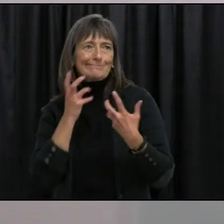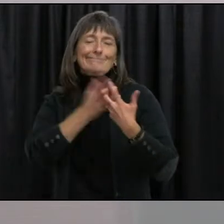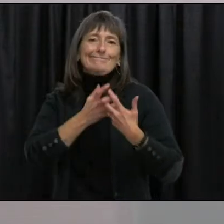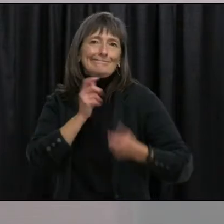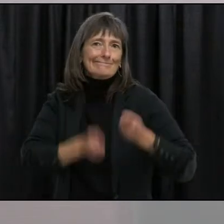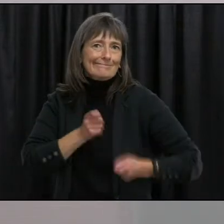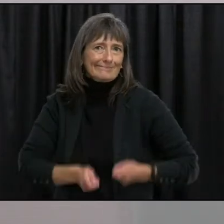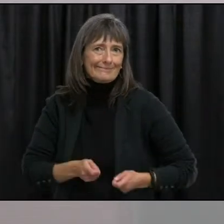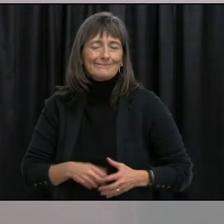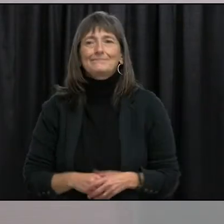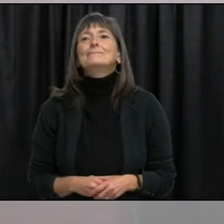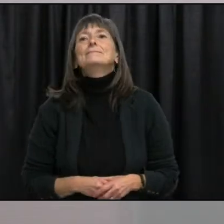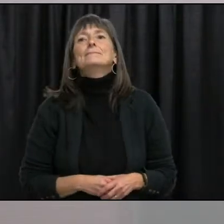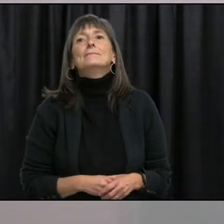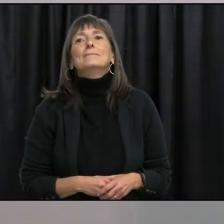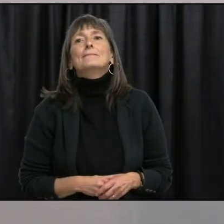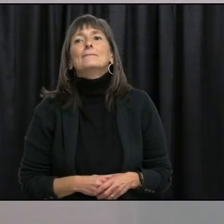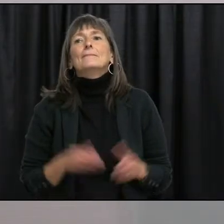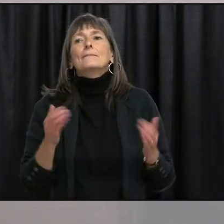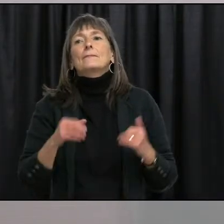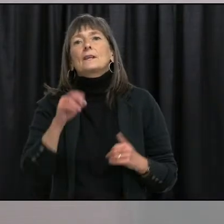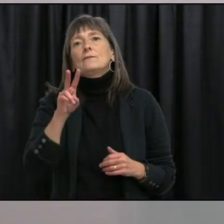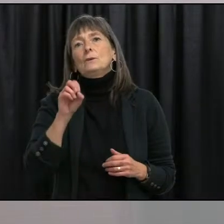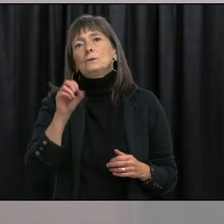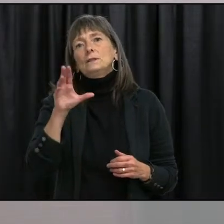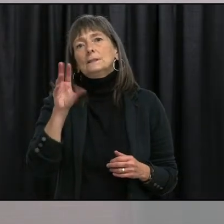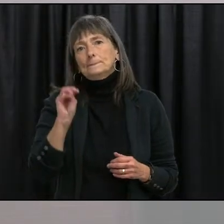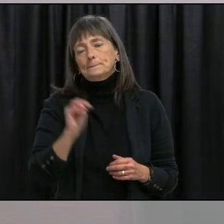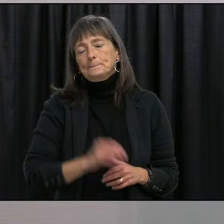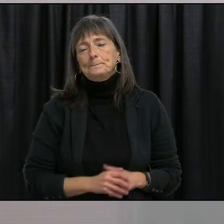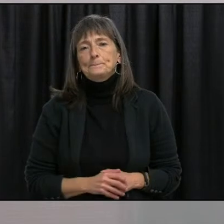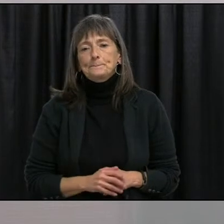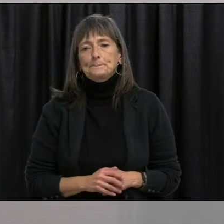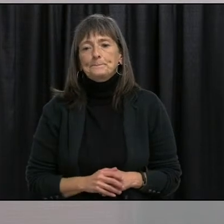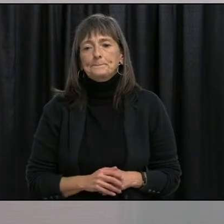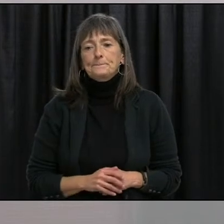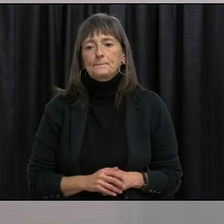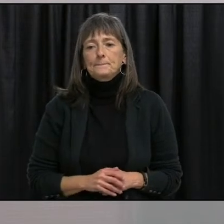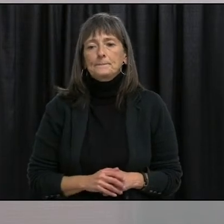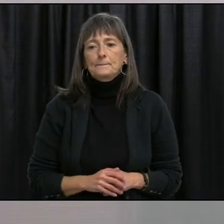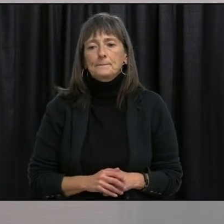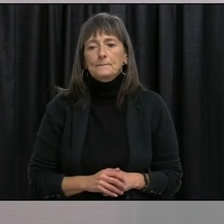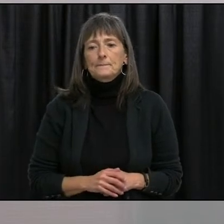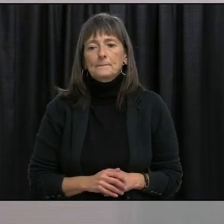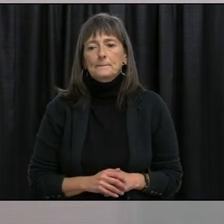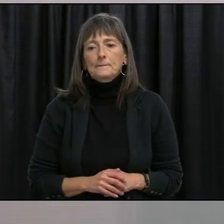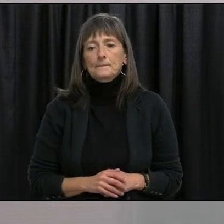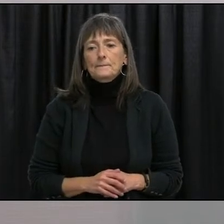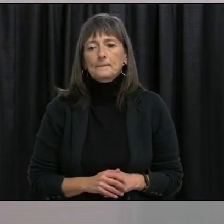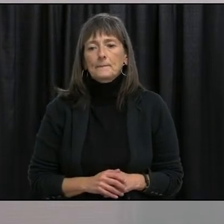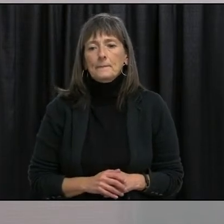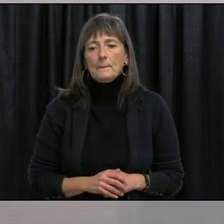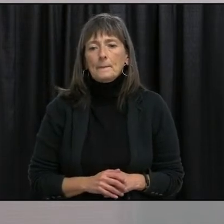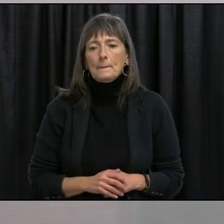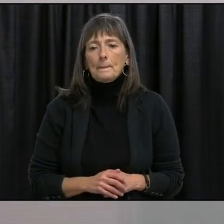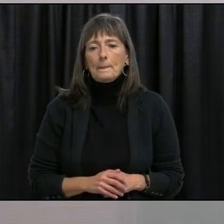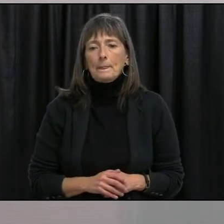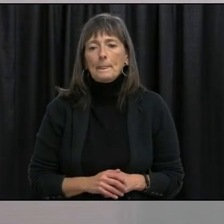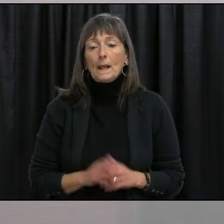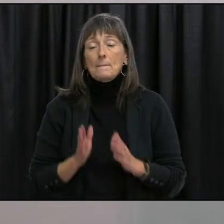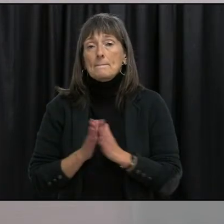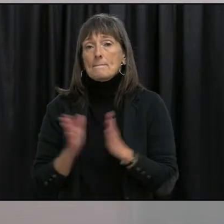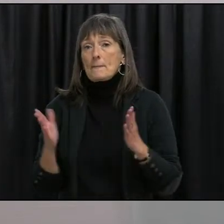Our next questions are from Richard Duggan of VOCM News. Please go ahead. Thank you, Minister. Public